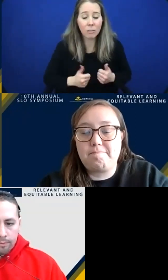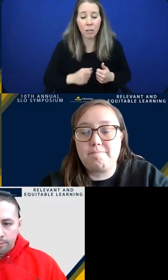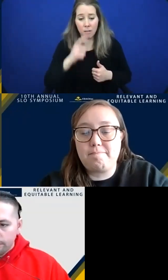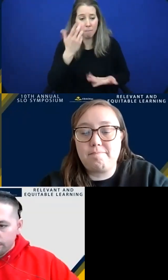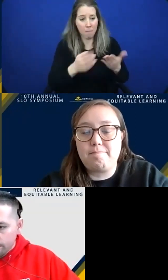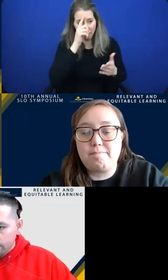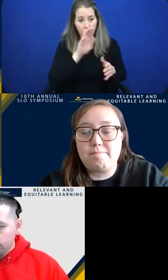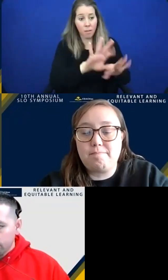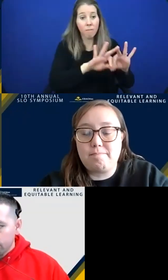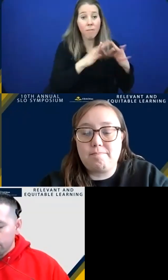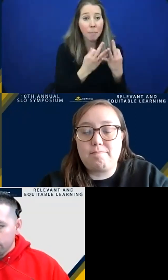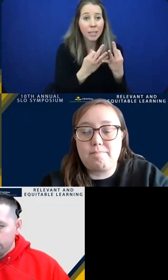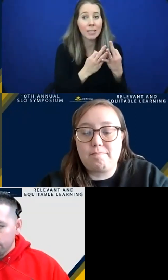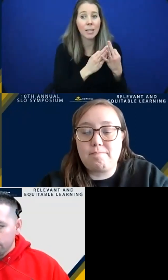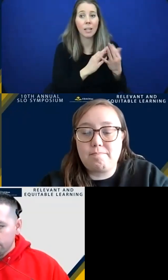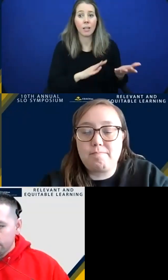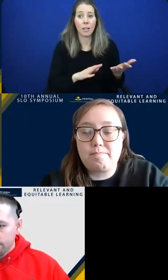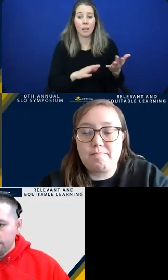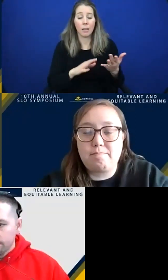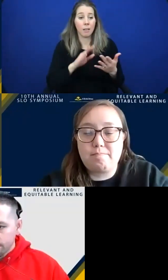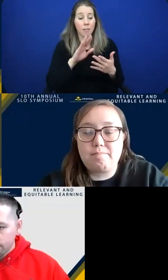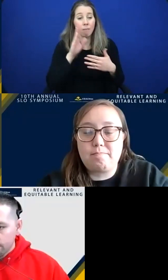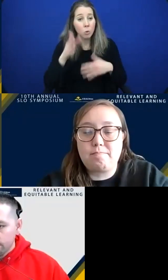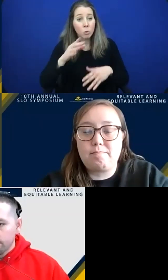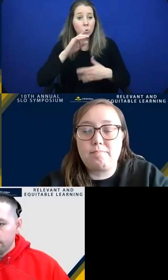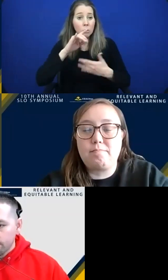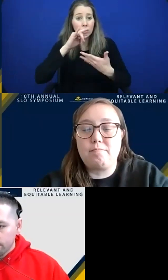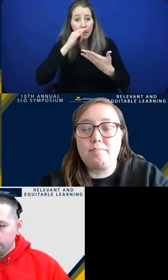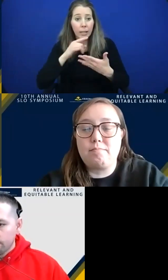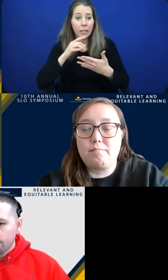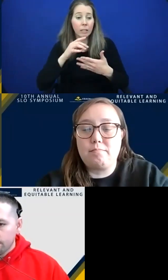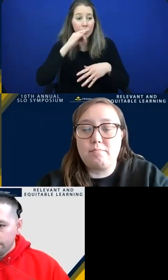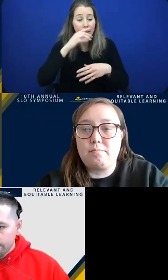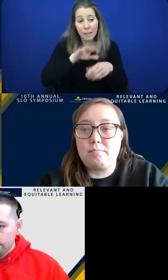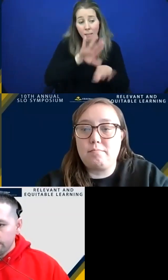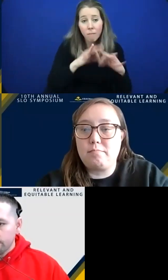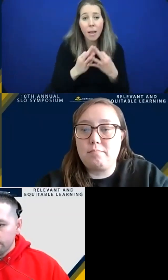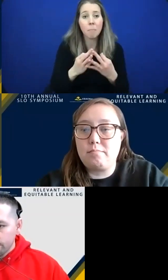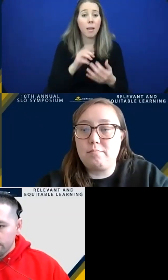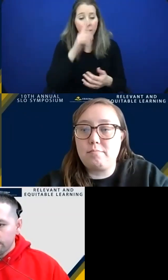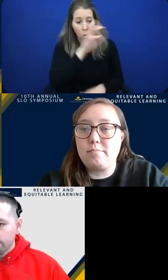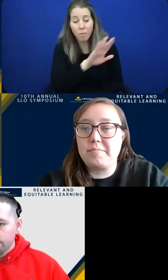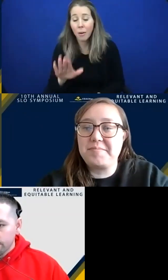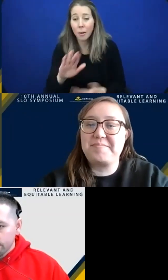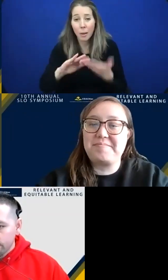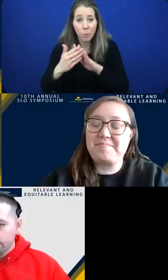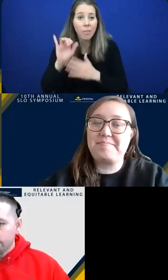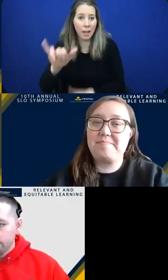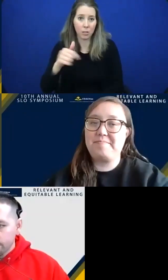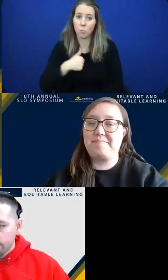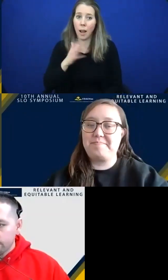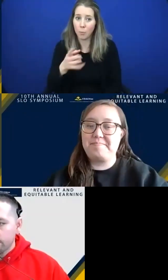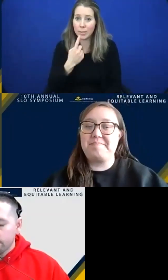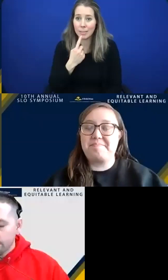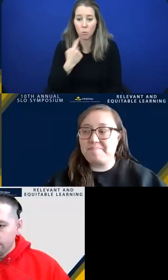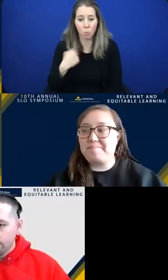their family, the kids of their family, for their communities. So that's what I would want to say. That's